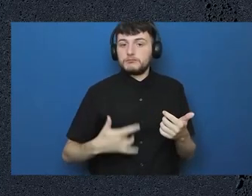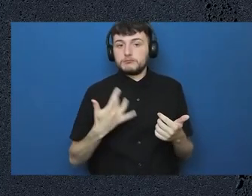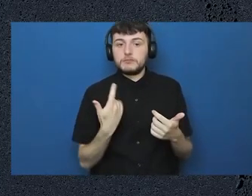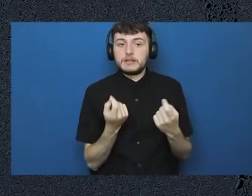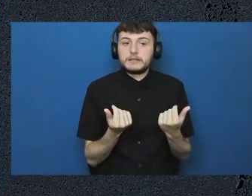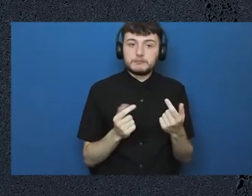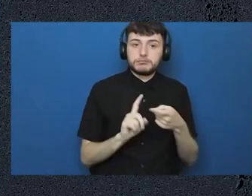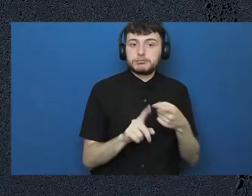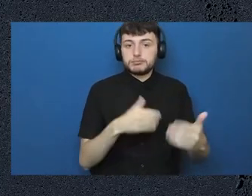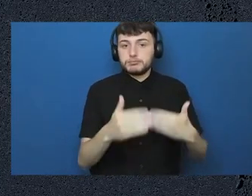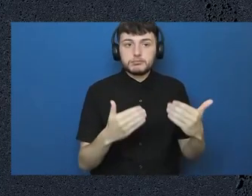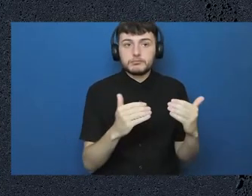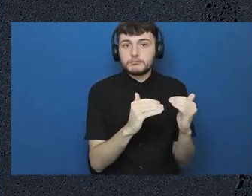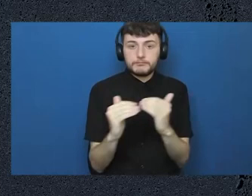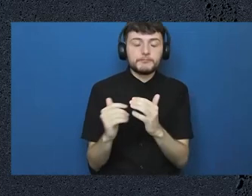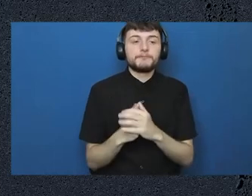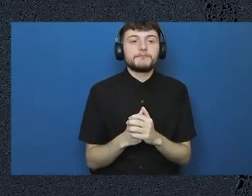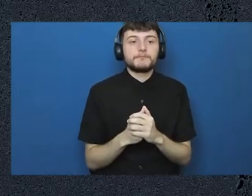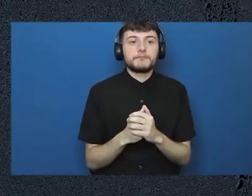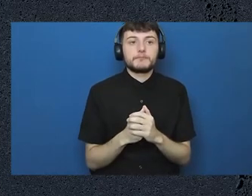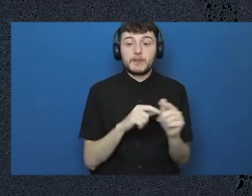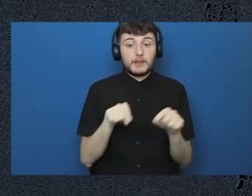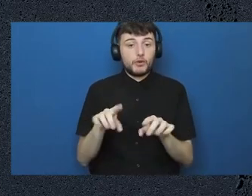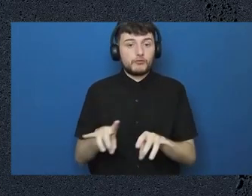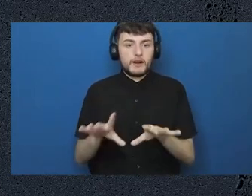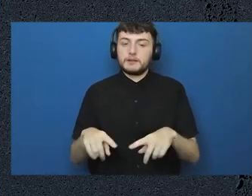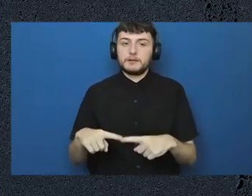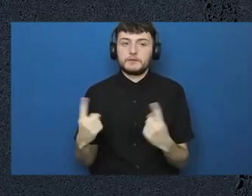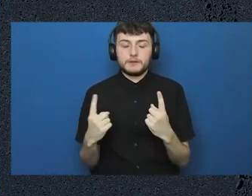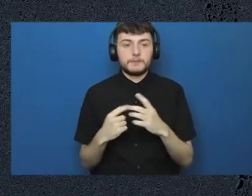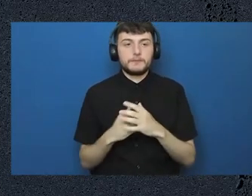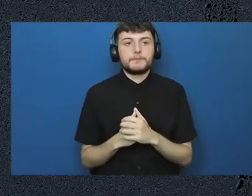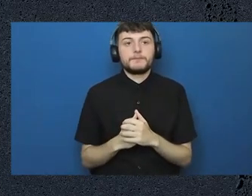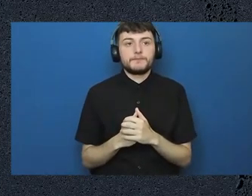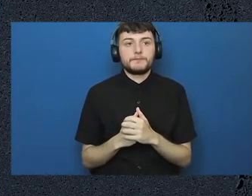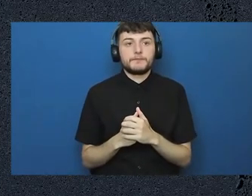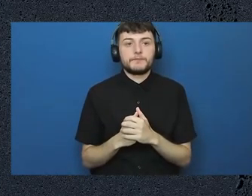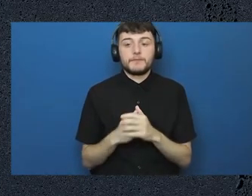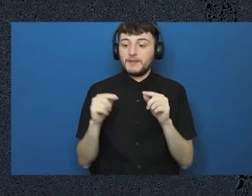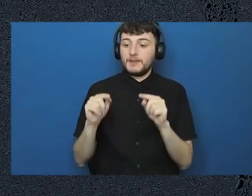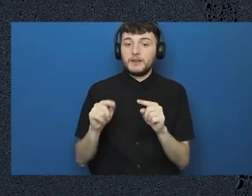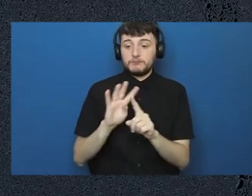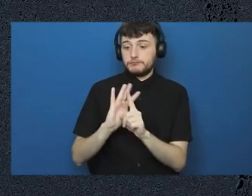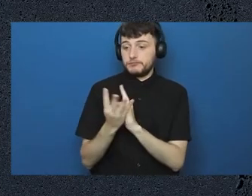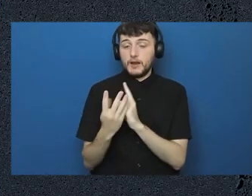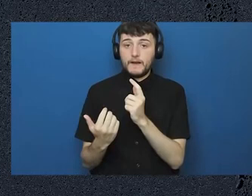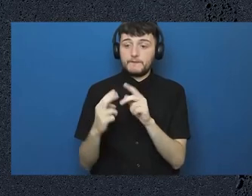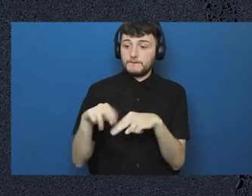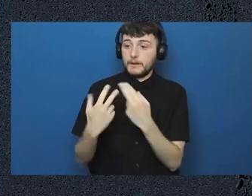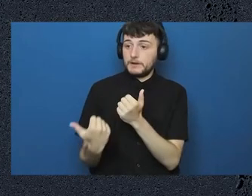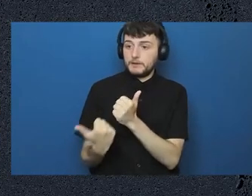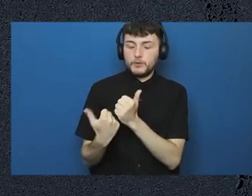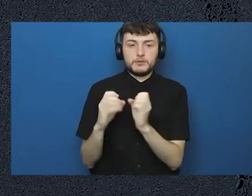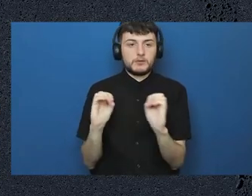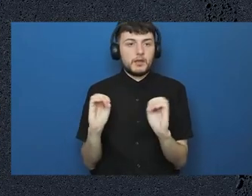scenario. You come here, you get hit with, you know, there's no family support to run to the minute you have a child. I don't think I really